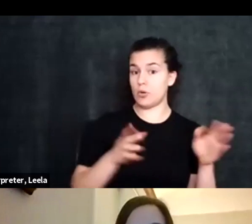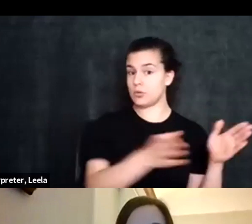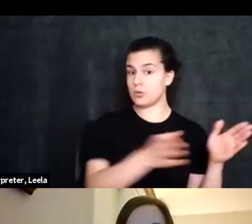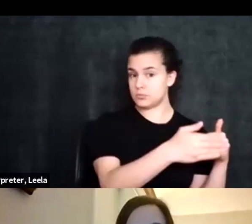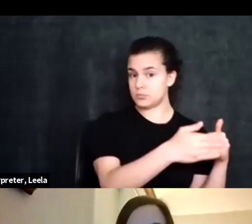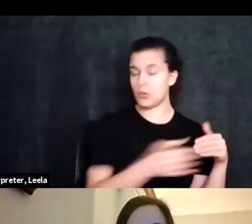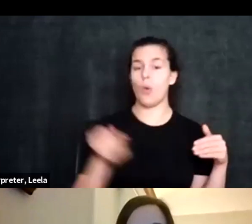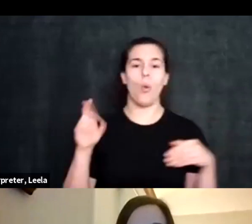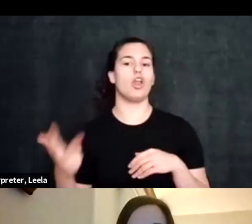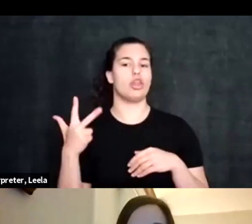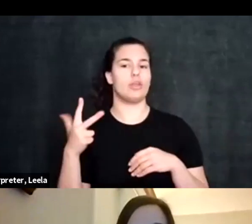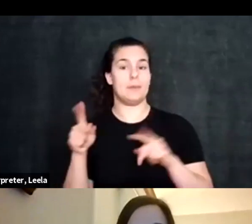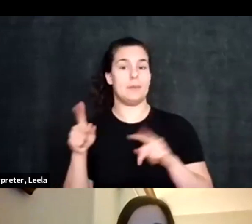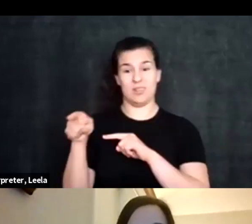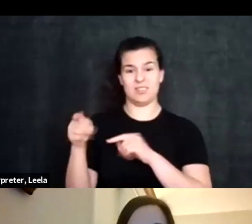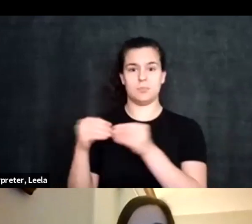the 3-person suite.